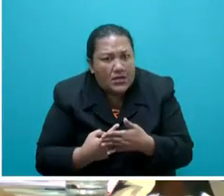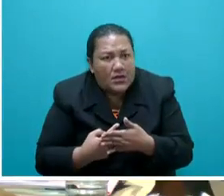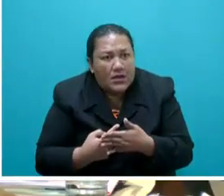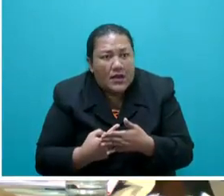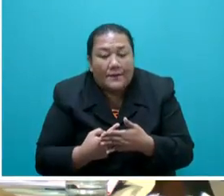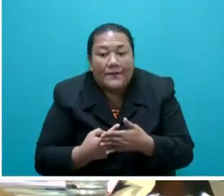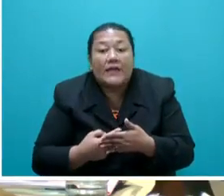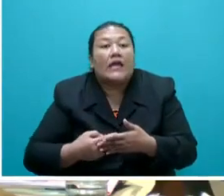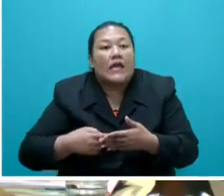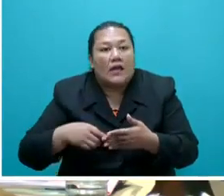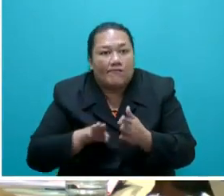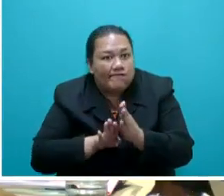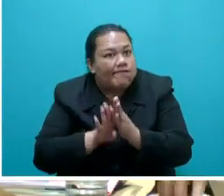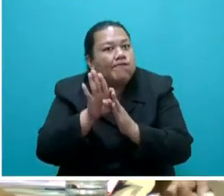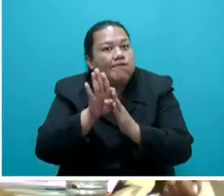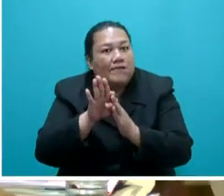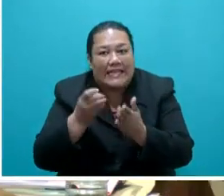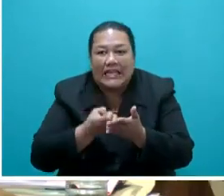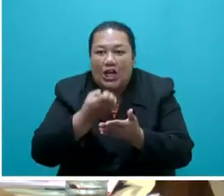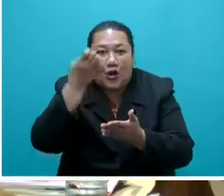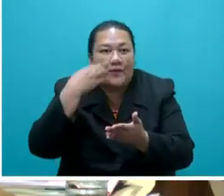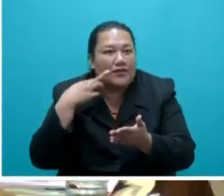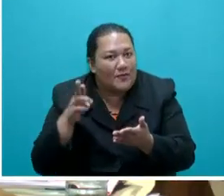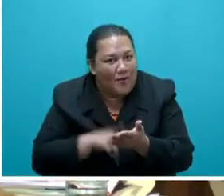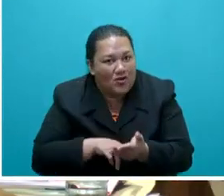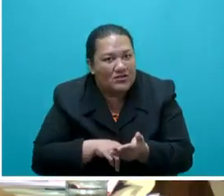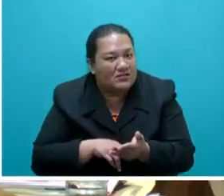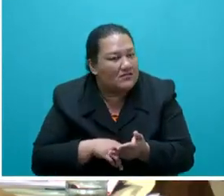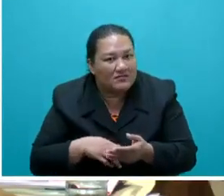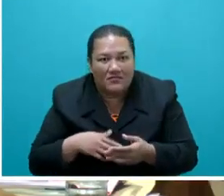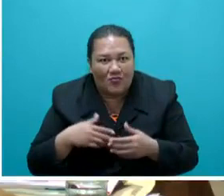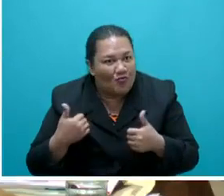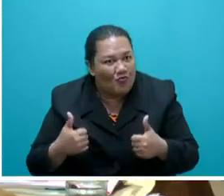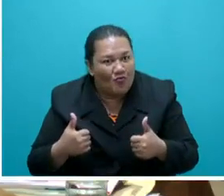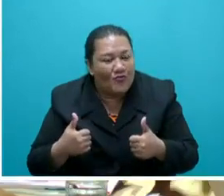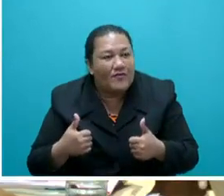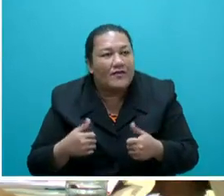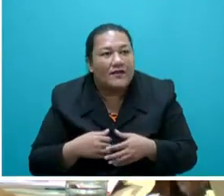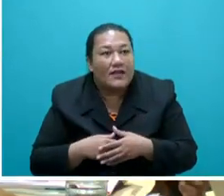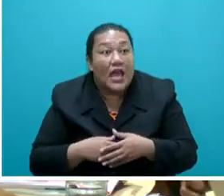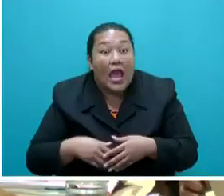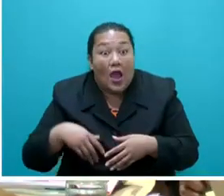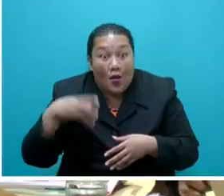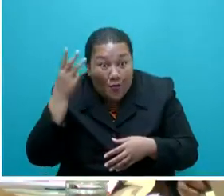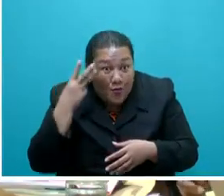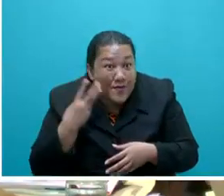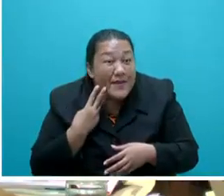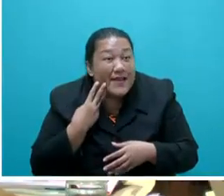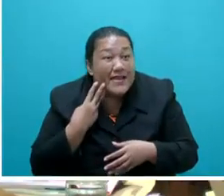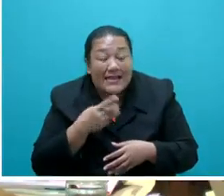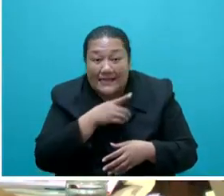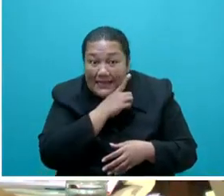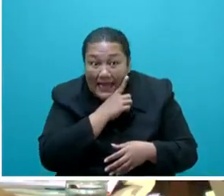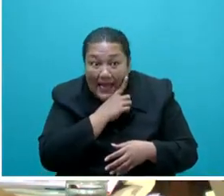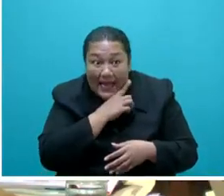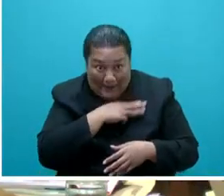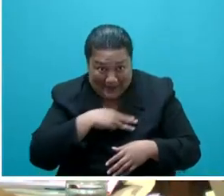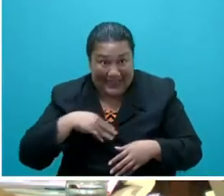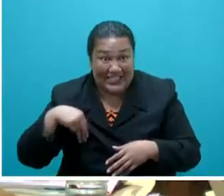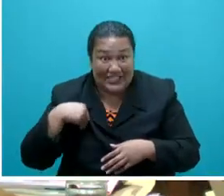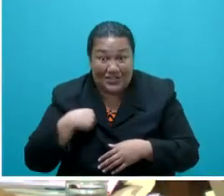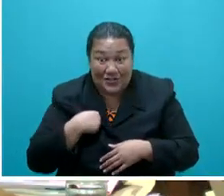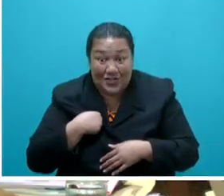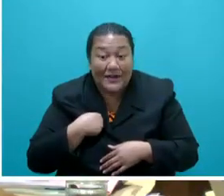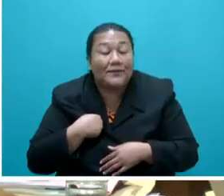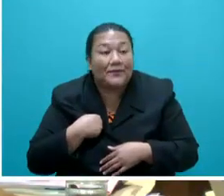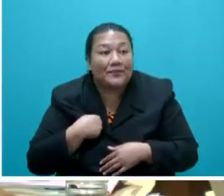Forum's report. Honorable Speaker, government through the Ministry of Women, Children and Poverty Alleviation also looks after